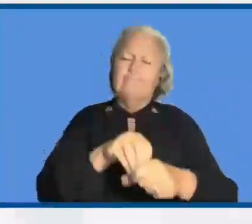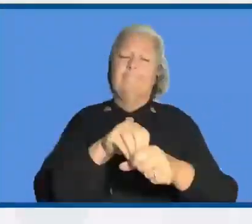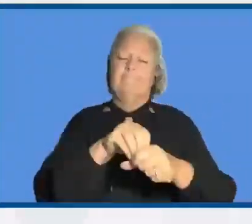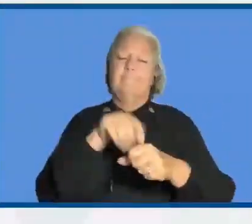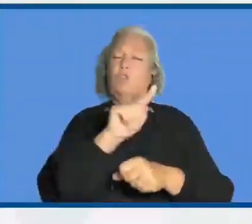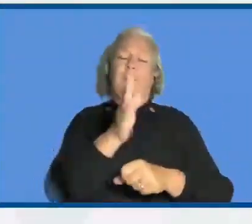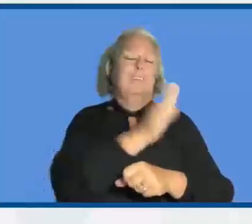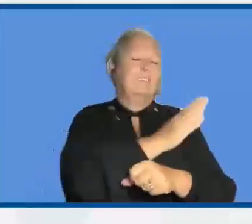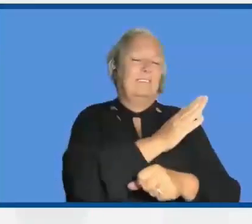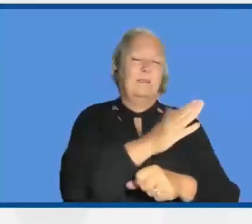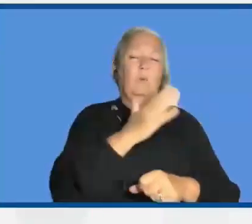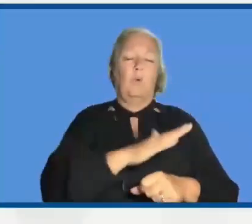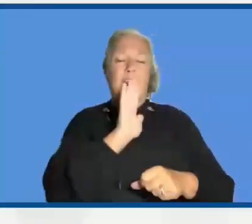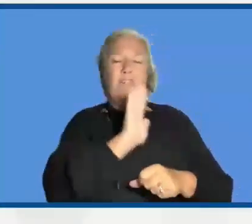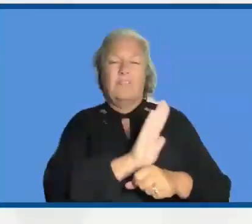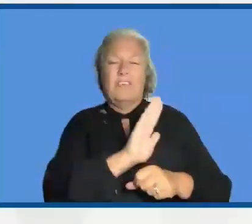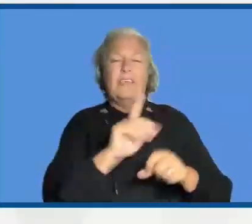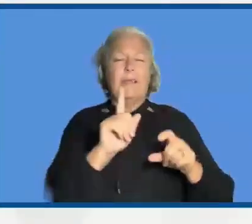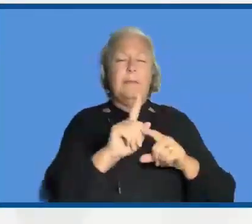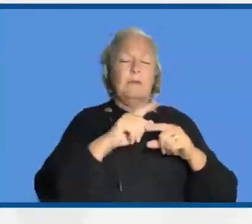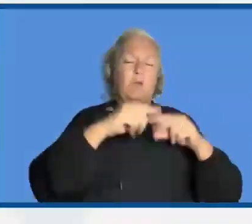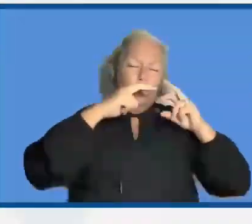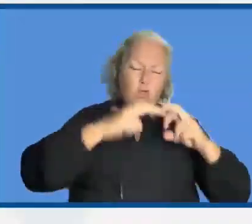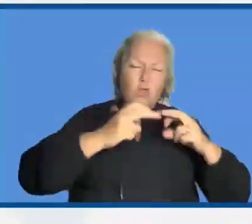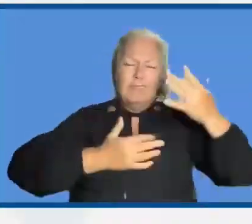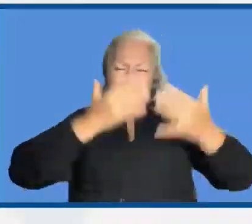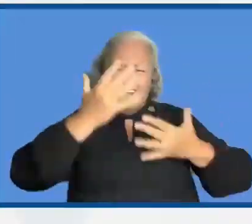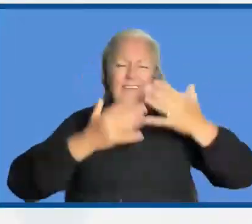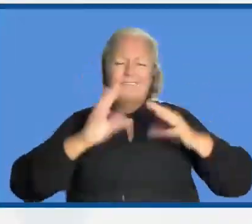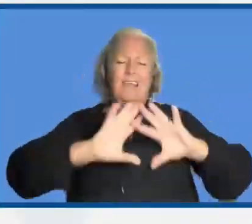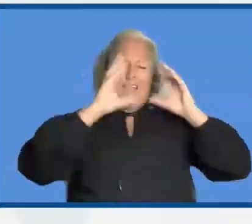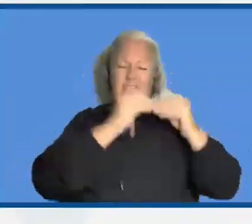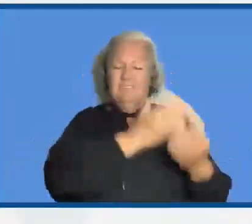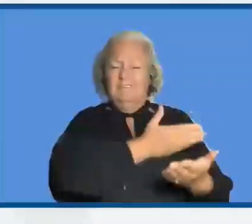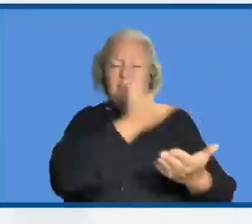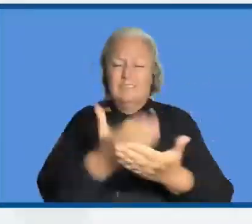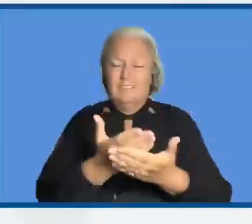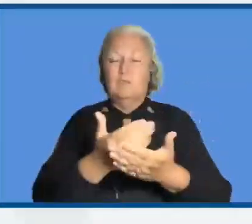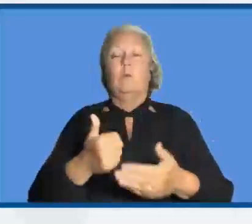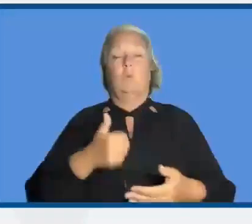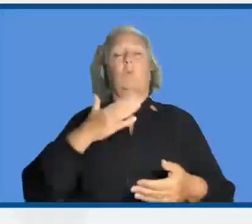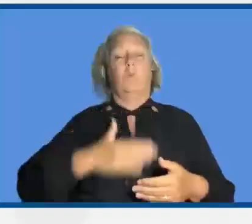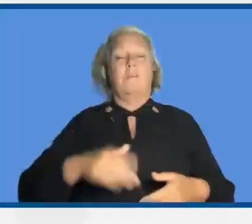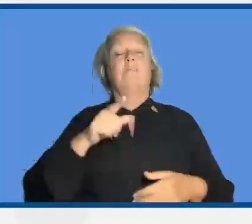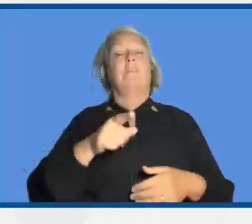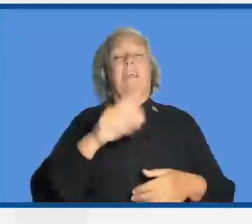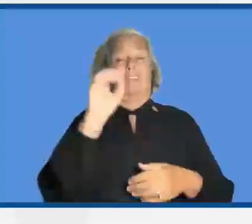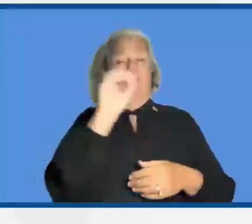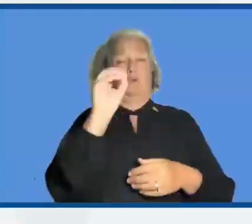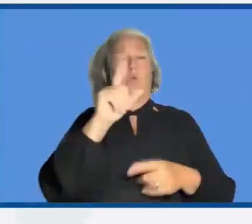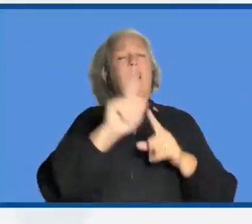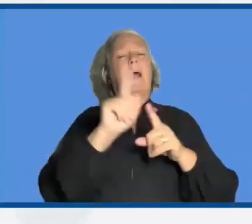and technology as we work towards the goal of zero climate disasters. Gracias. Thank you.